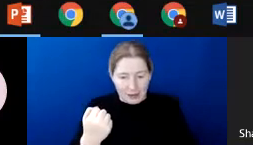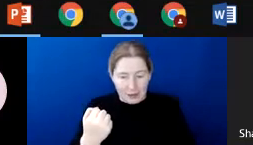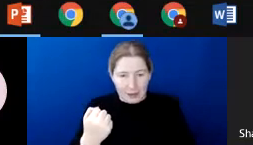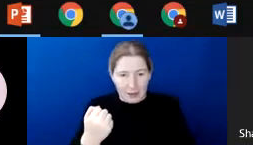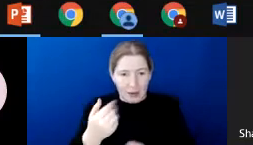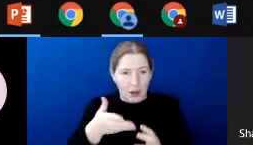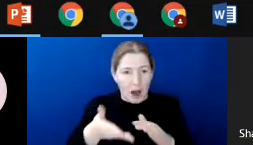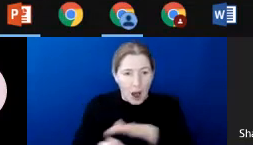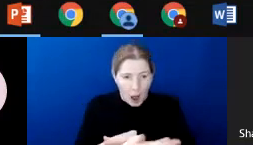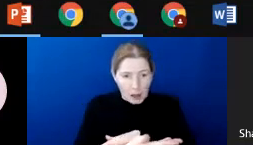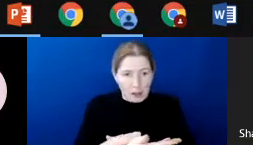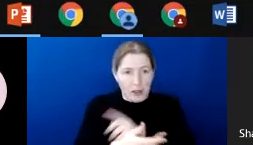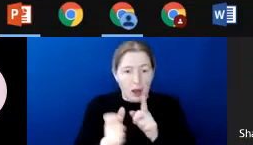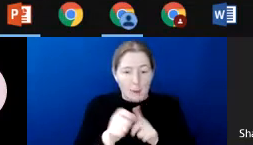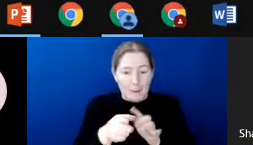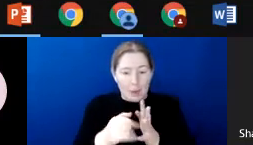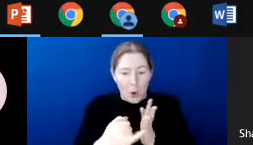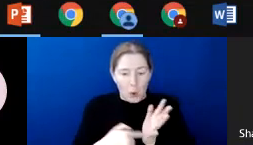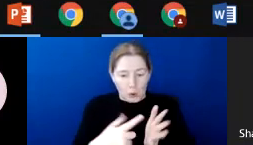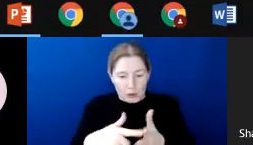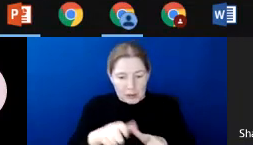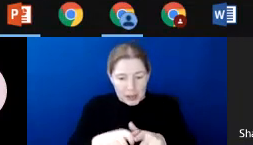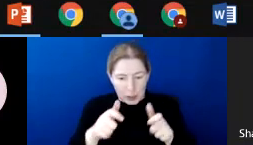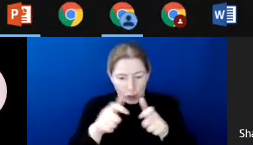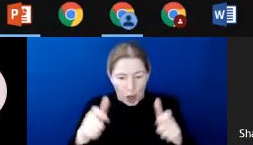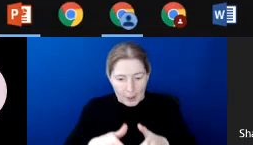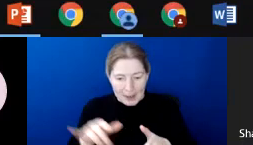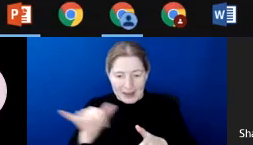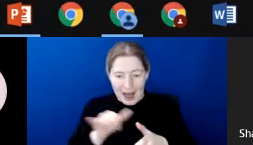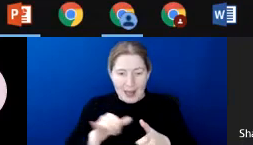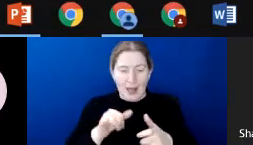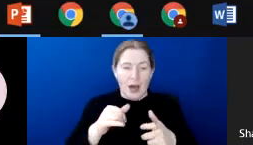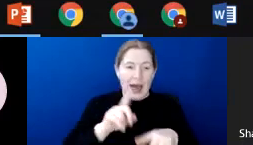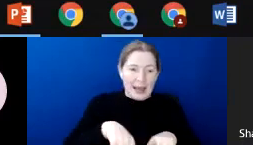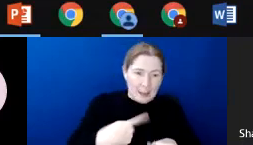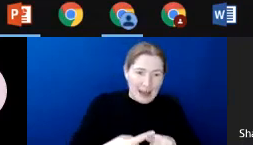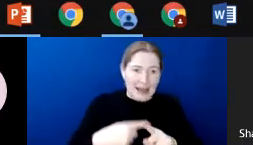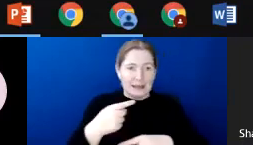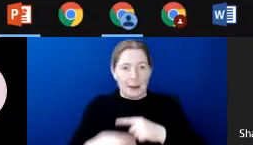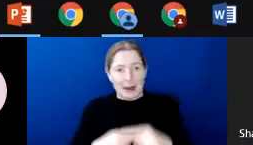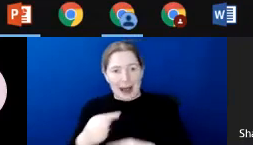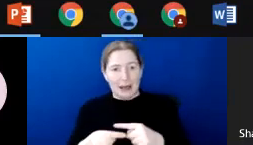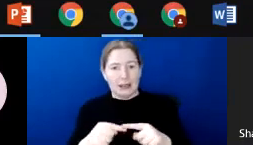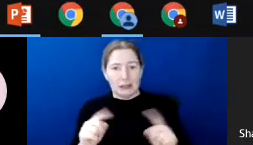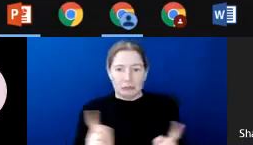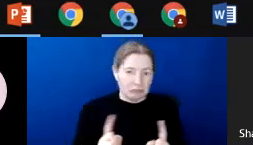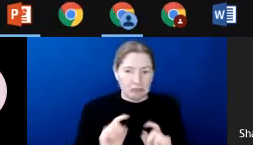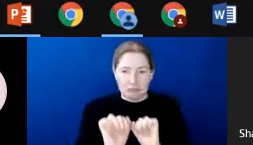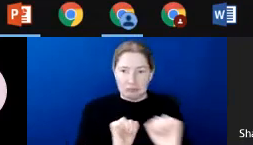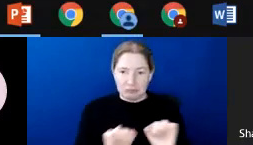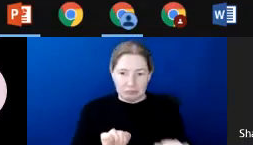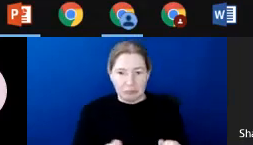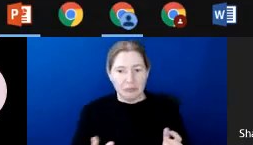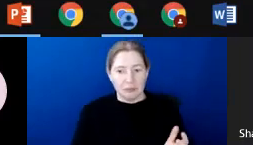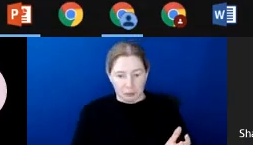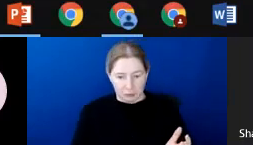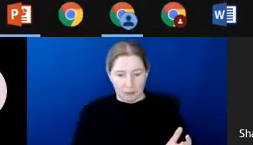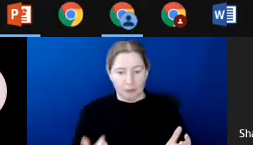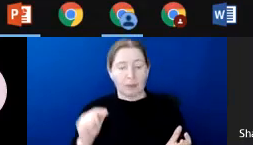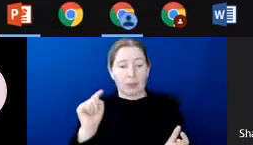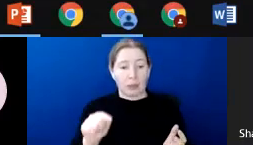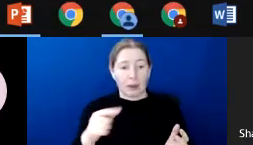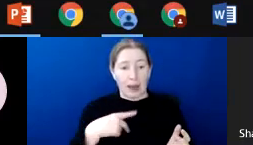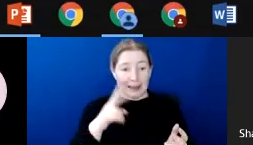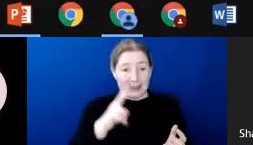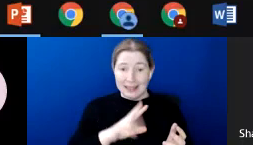under posted documents, either expenses, mileages, per diem, or whatever document type it is, and see